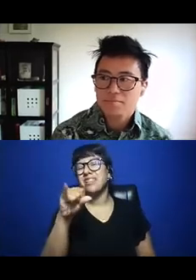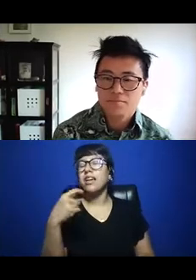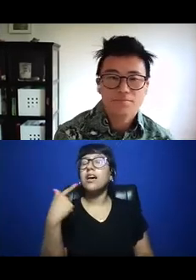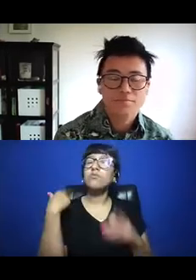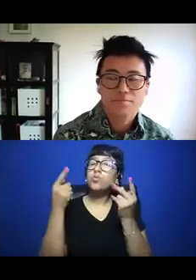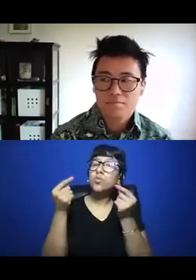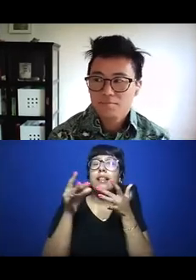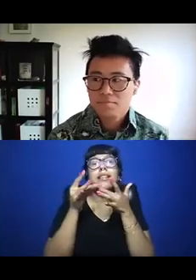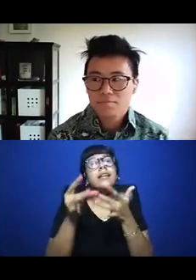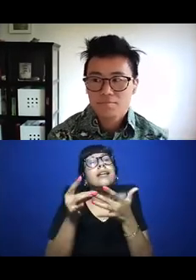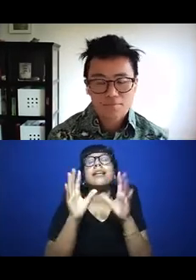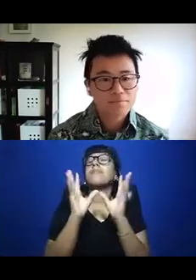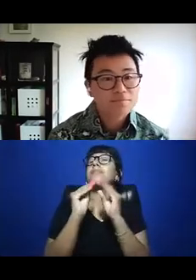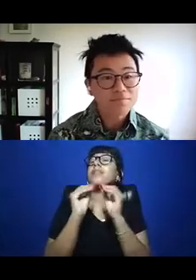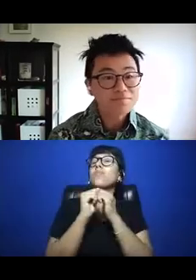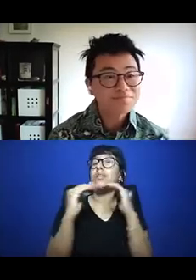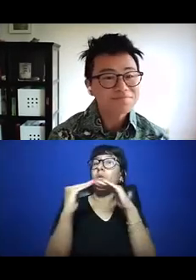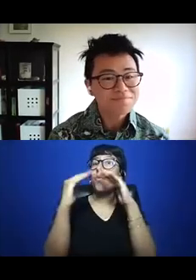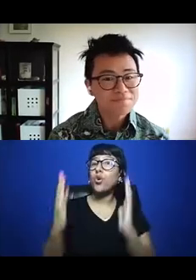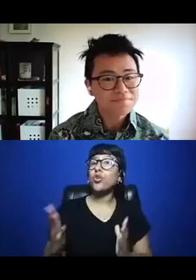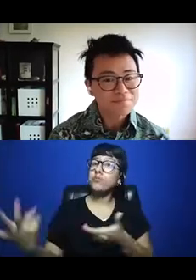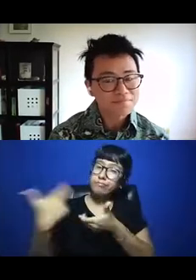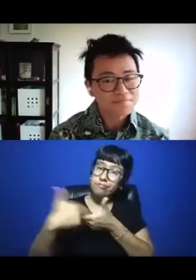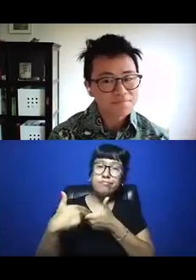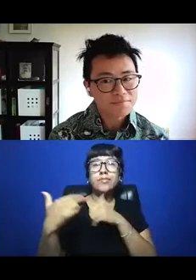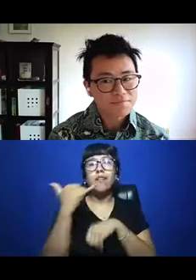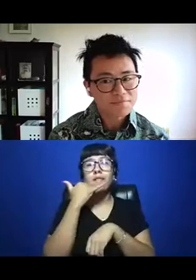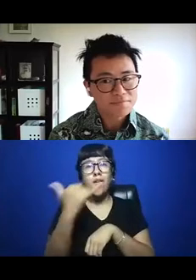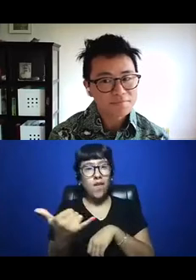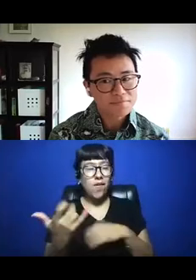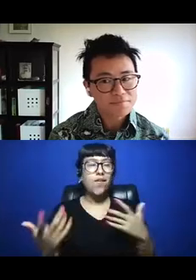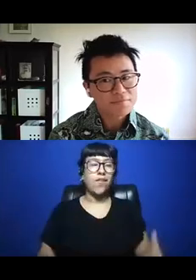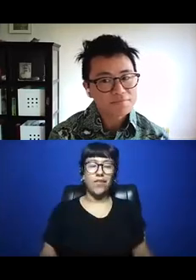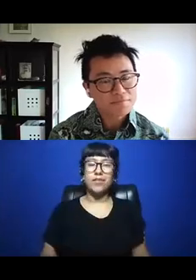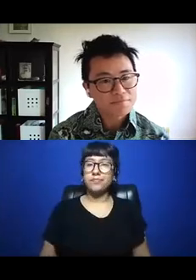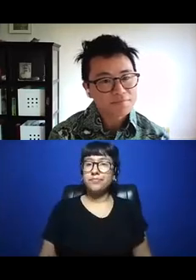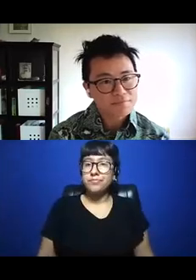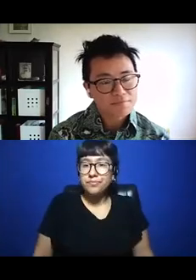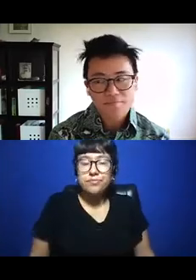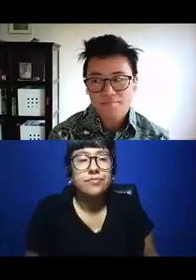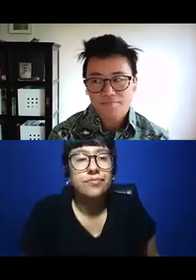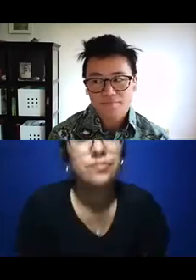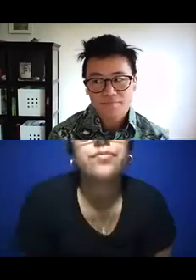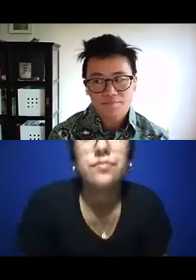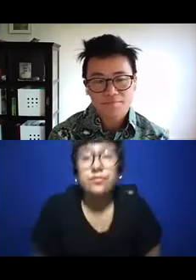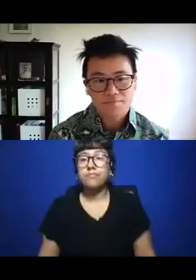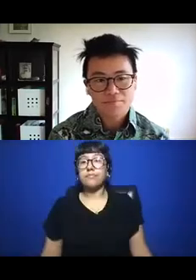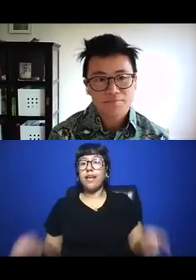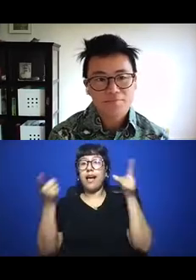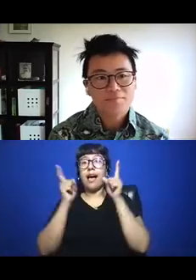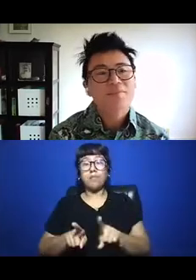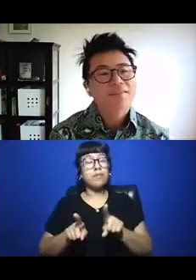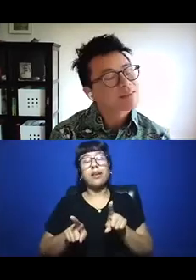co-workers to join them in a call, and all of a sudden I got took to another